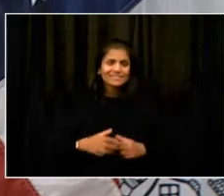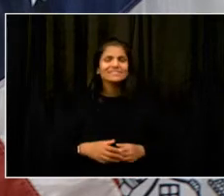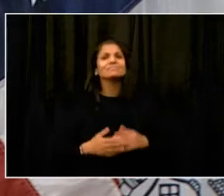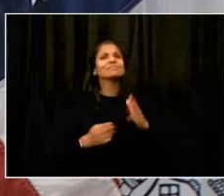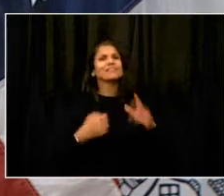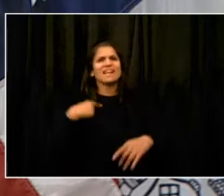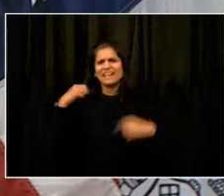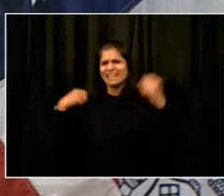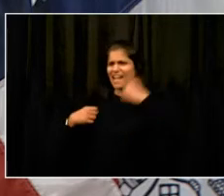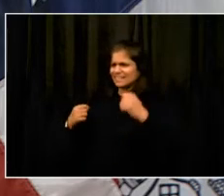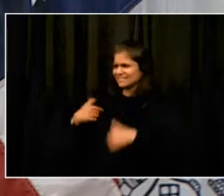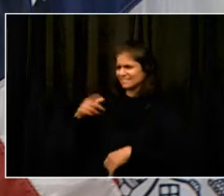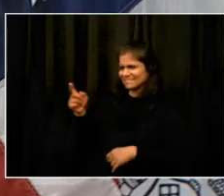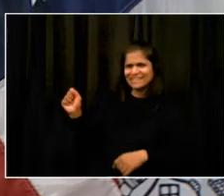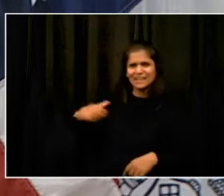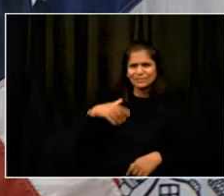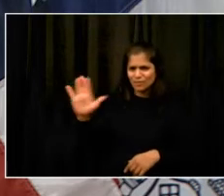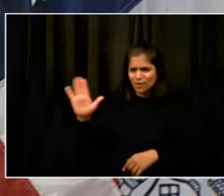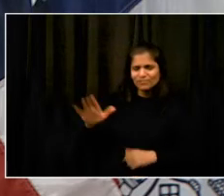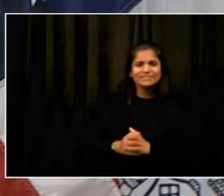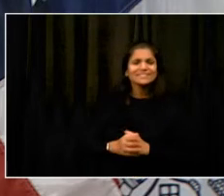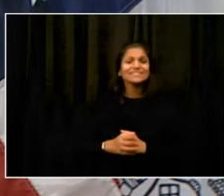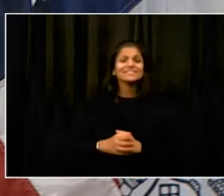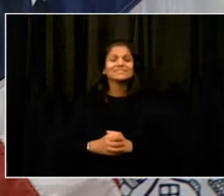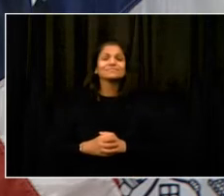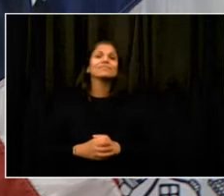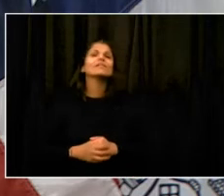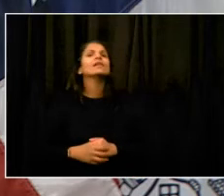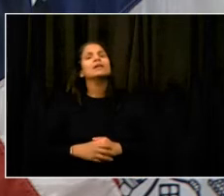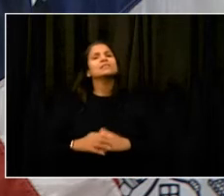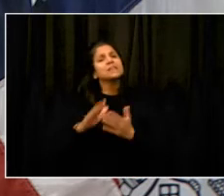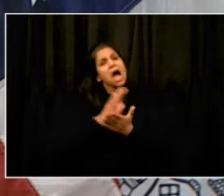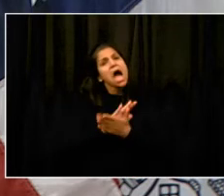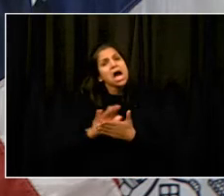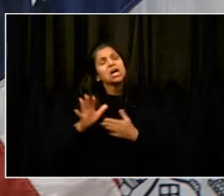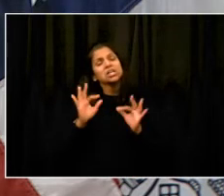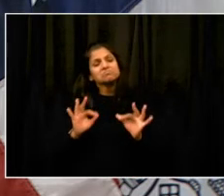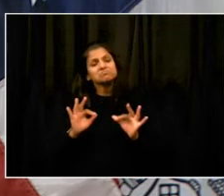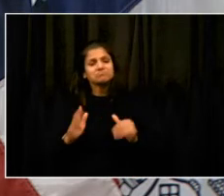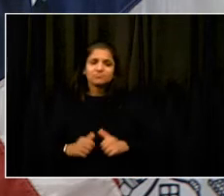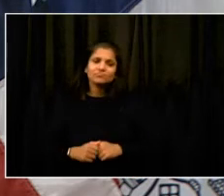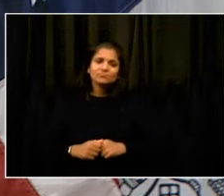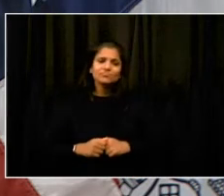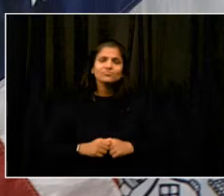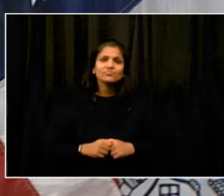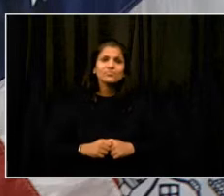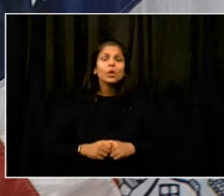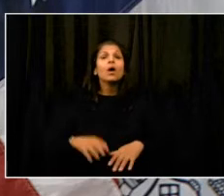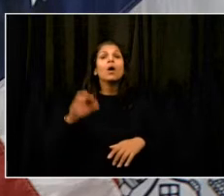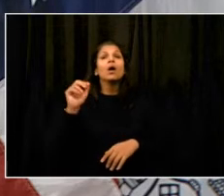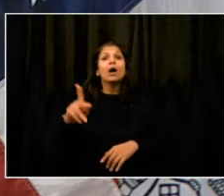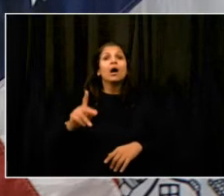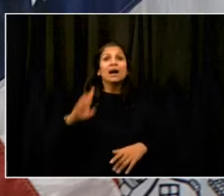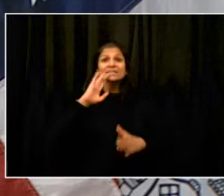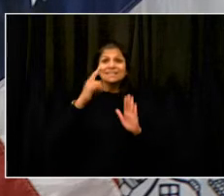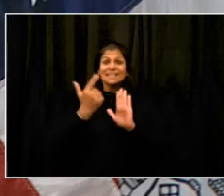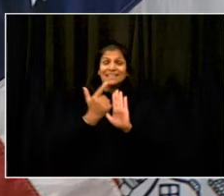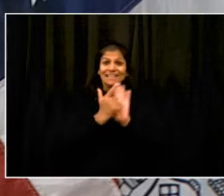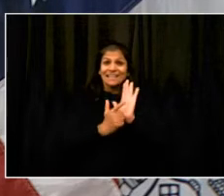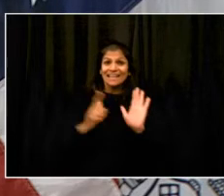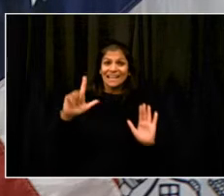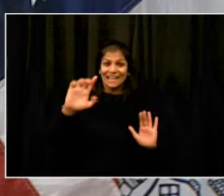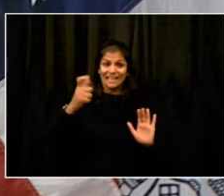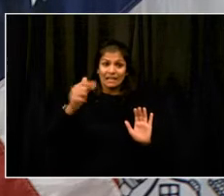pause. The Legal Aid Society has filed a lawsuit to get Wi-Fi and remote learning access to shelters across the city.